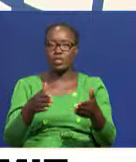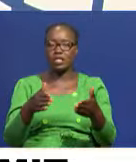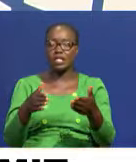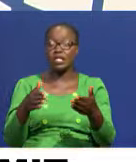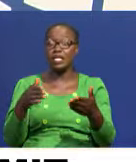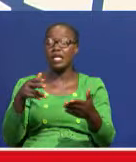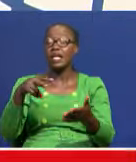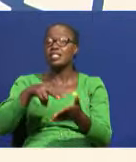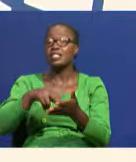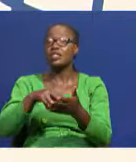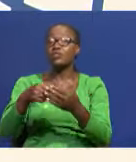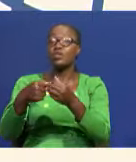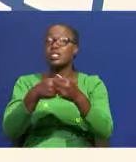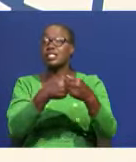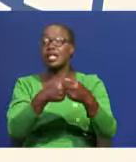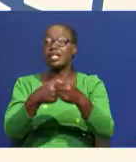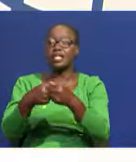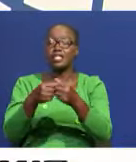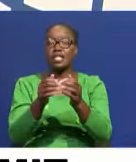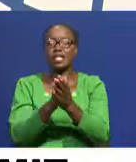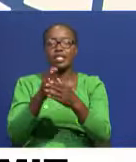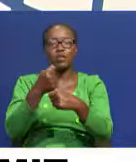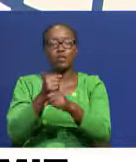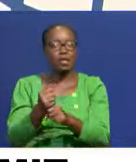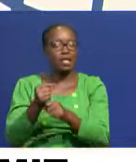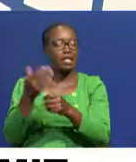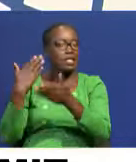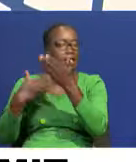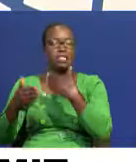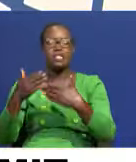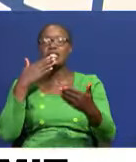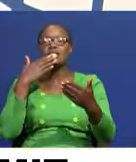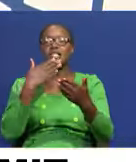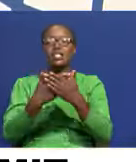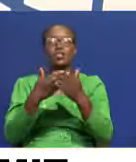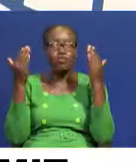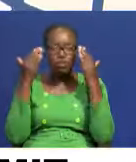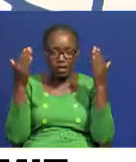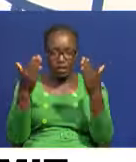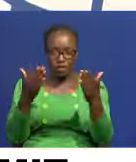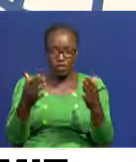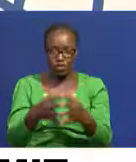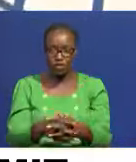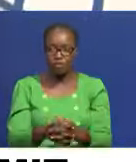to the challenge, and let us make history. I thank you for your attention.